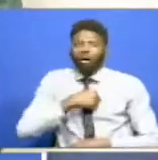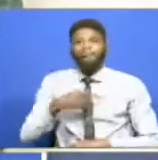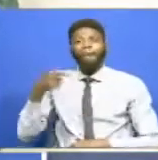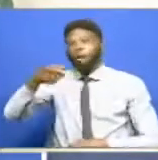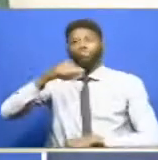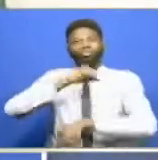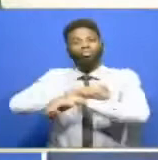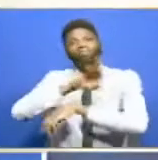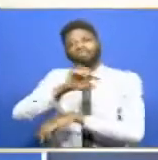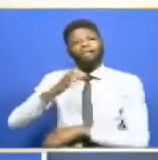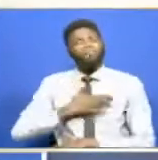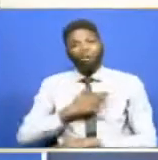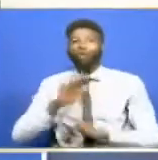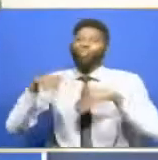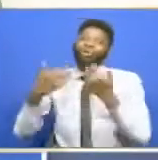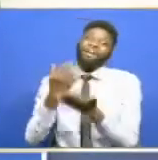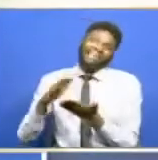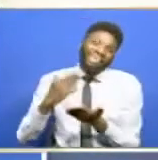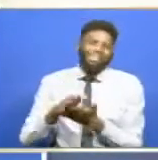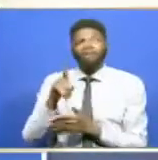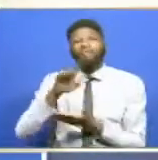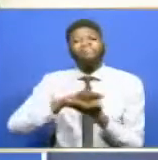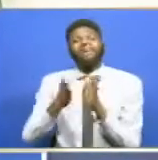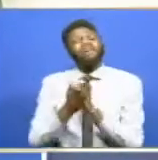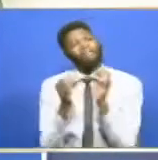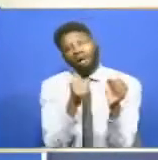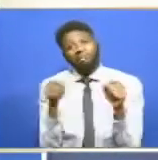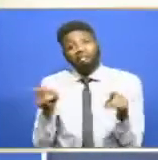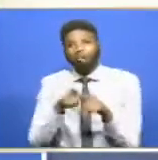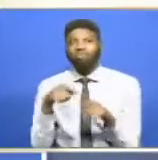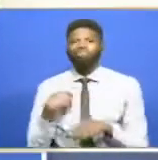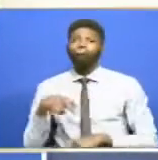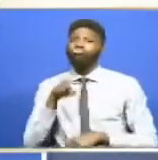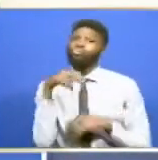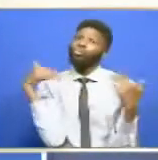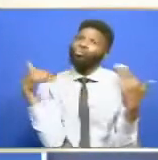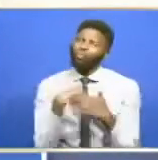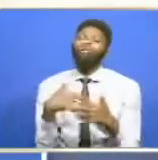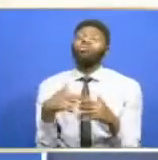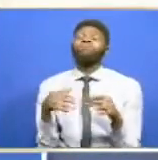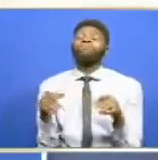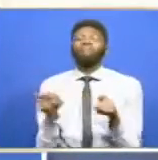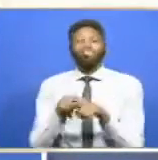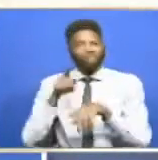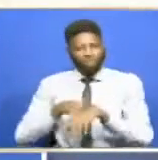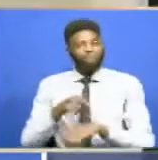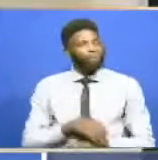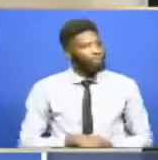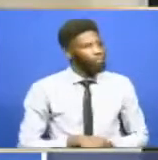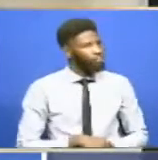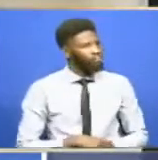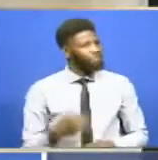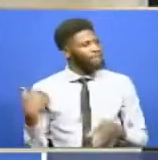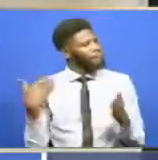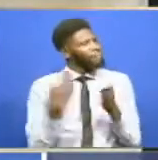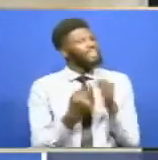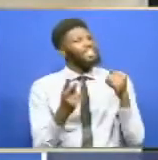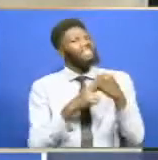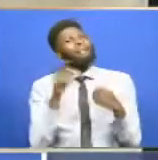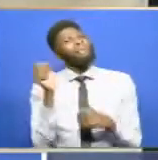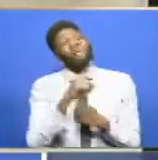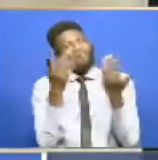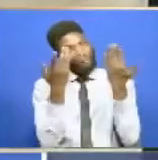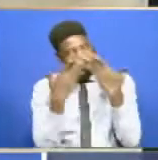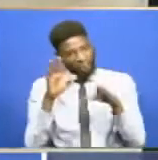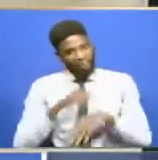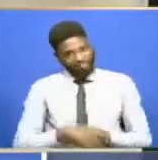fees, all the rent. So it was really hard and shocking at the same time. Yeah. 7 months on, Beatrice. Mm-hmm. The